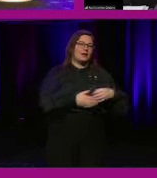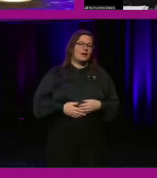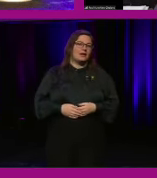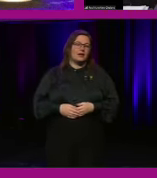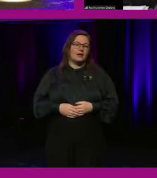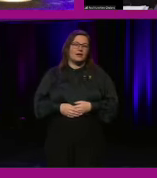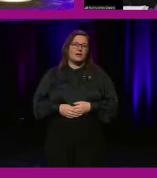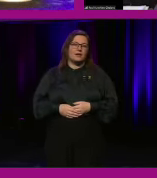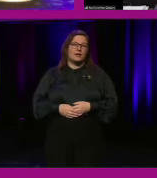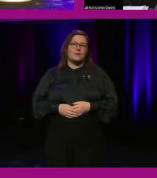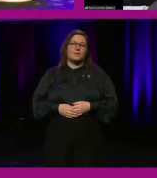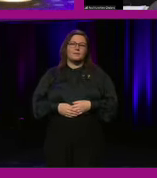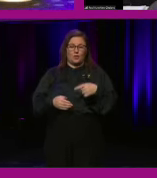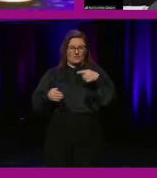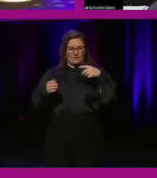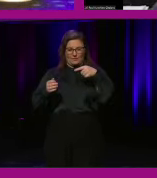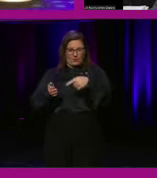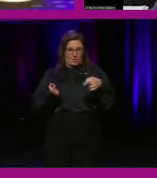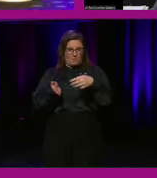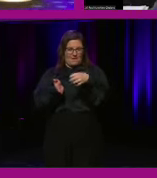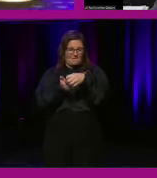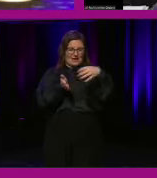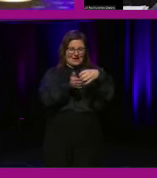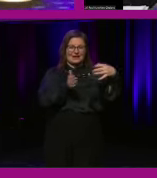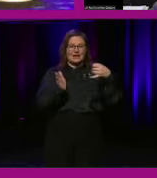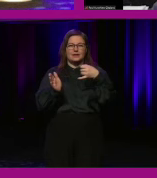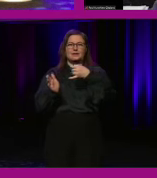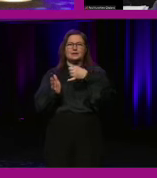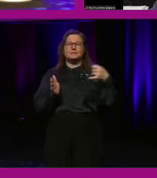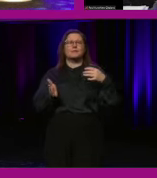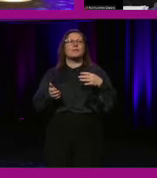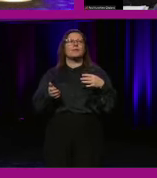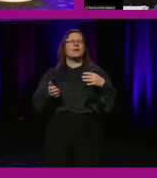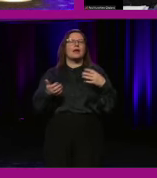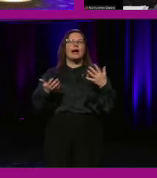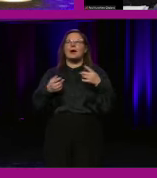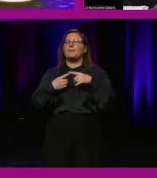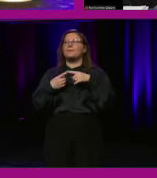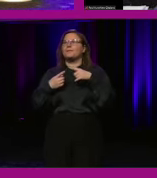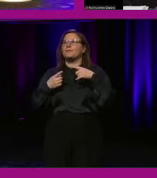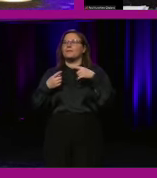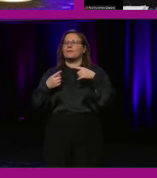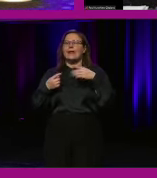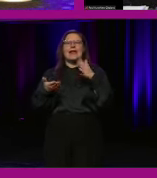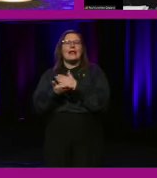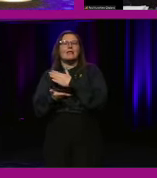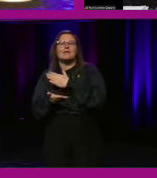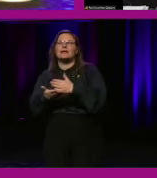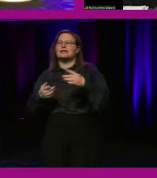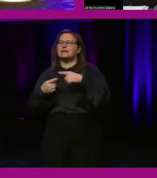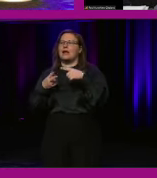And these values include issues of fairness